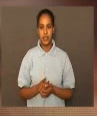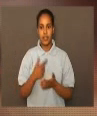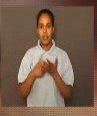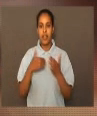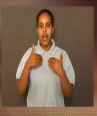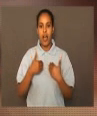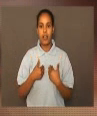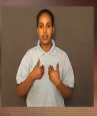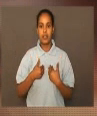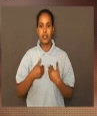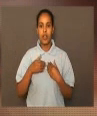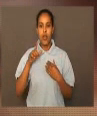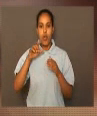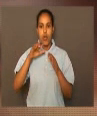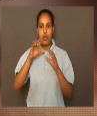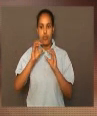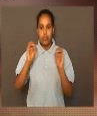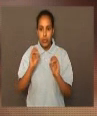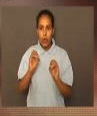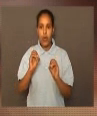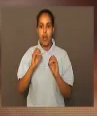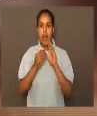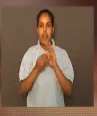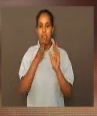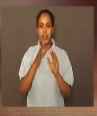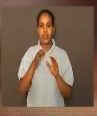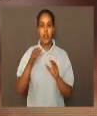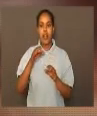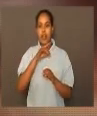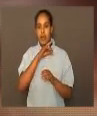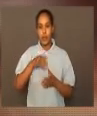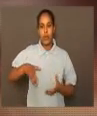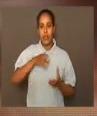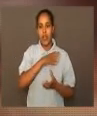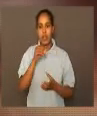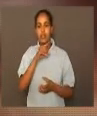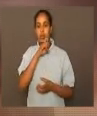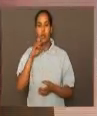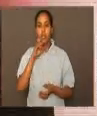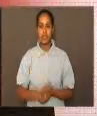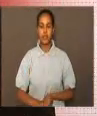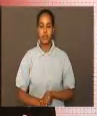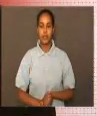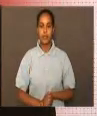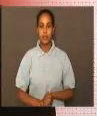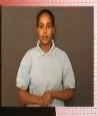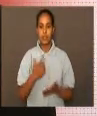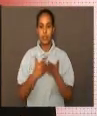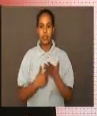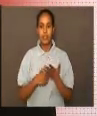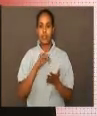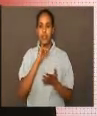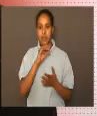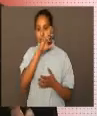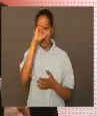it has little or no effect on liquids and solids. This